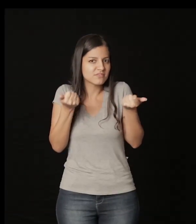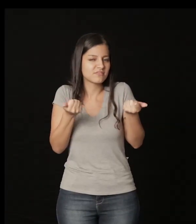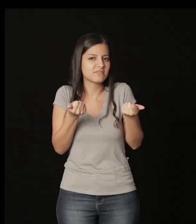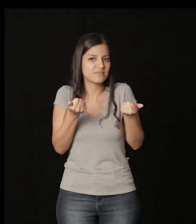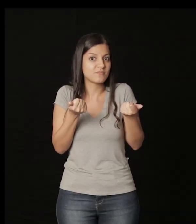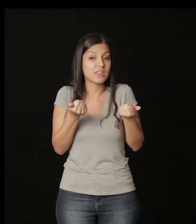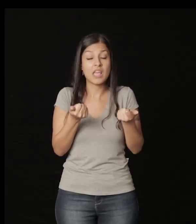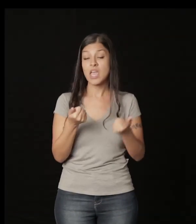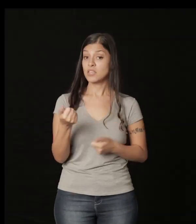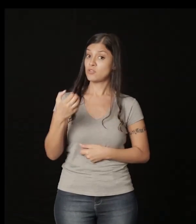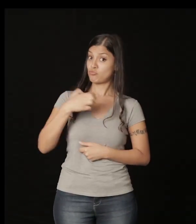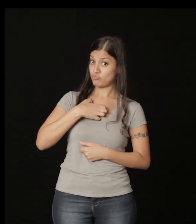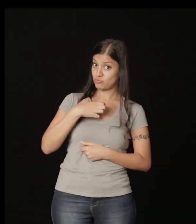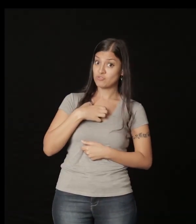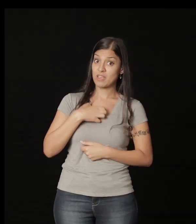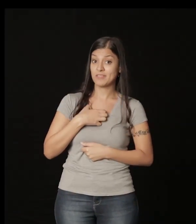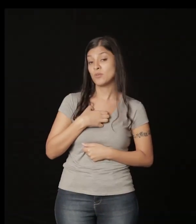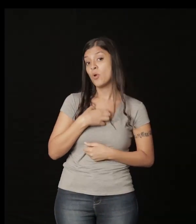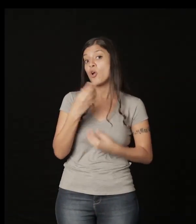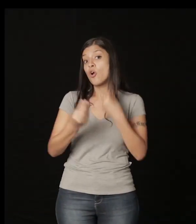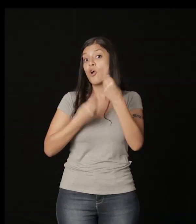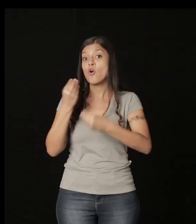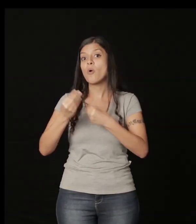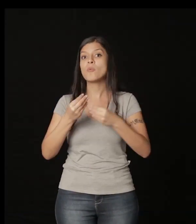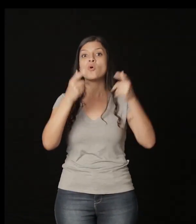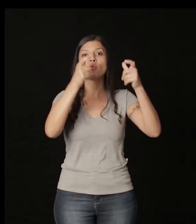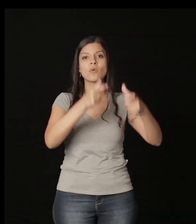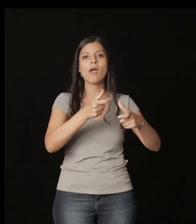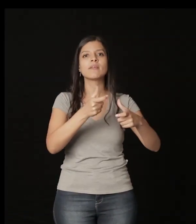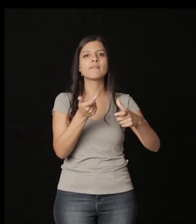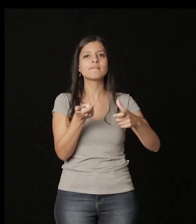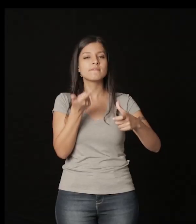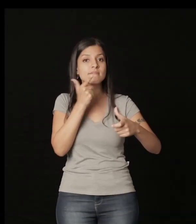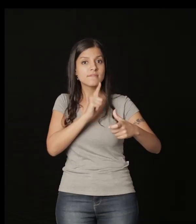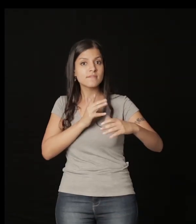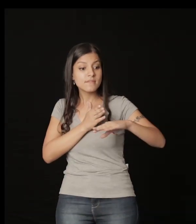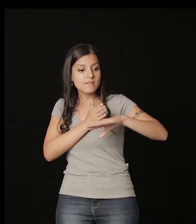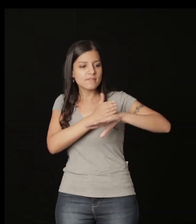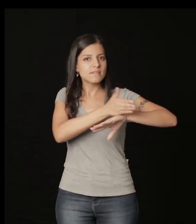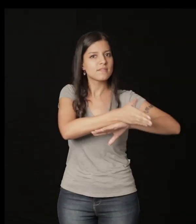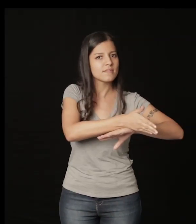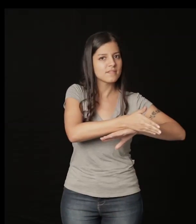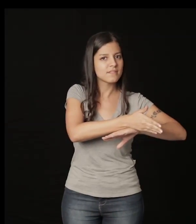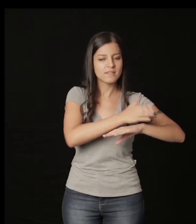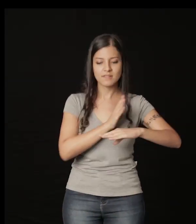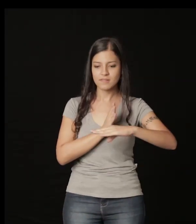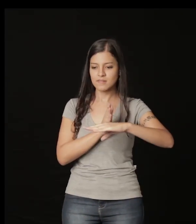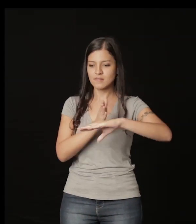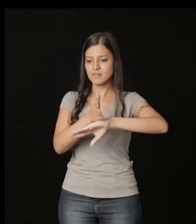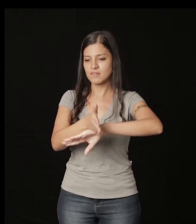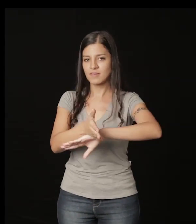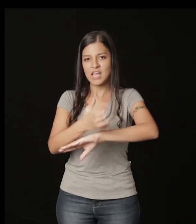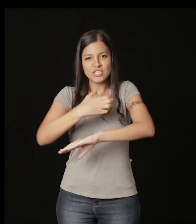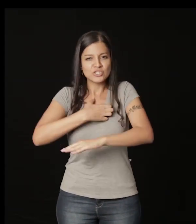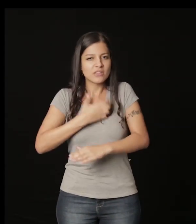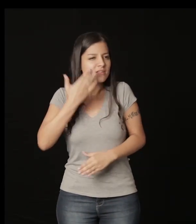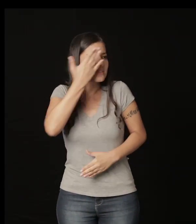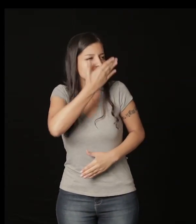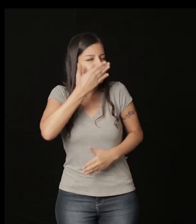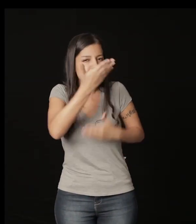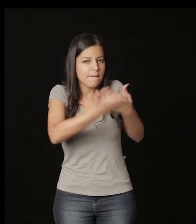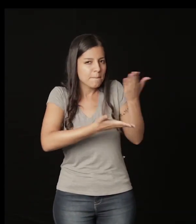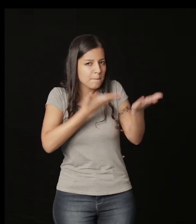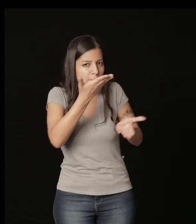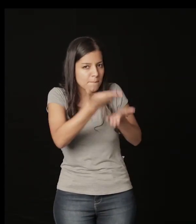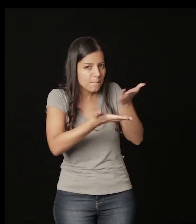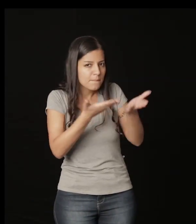seduction and about, in a very mundane way, about getting into places, about access, about